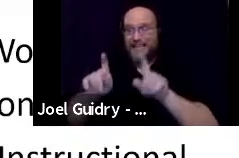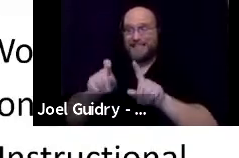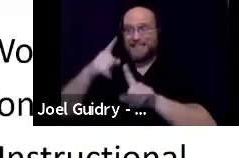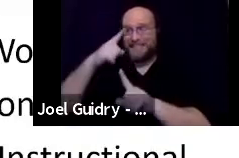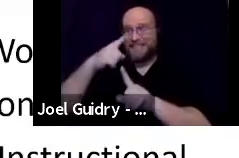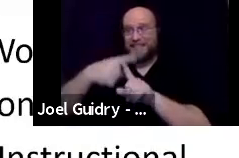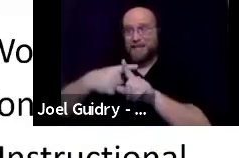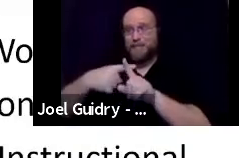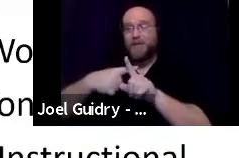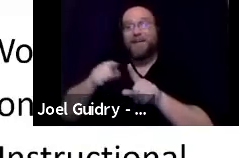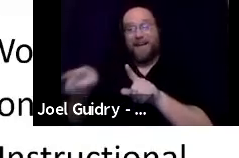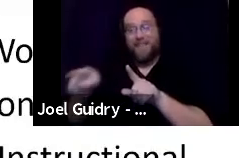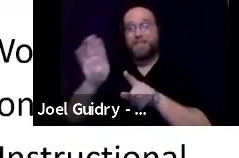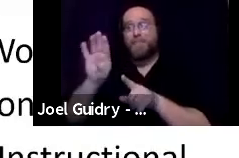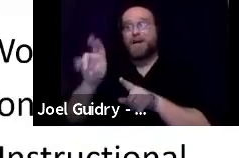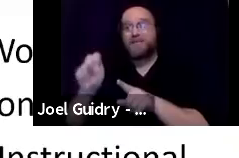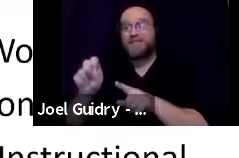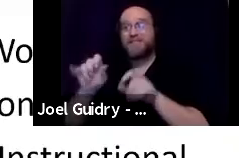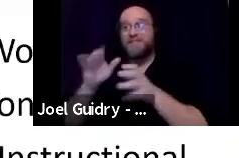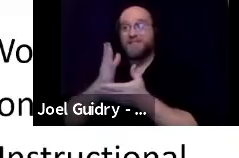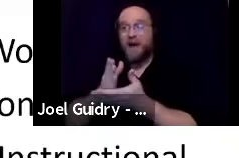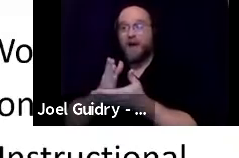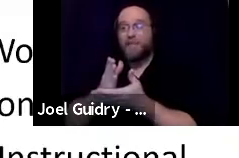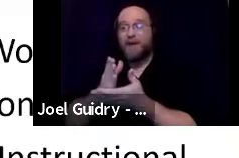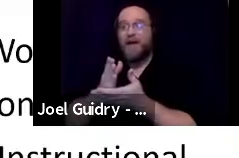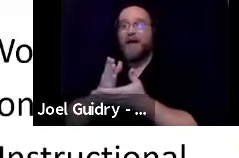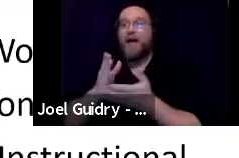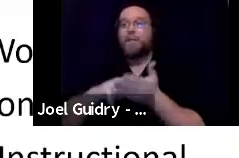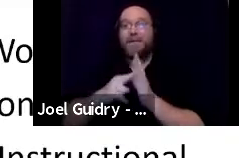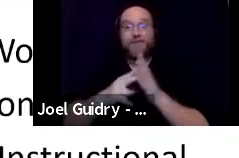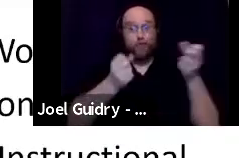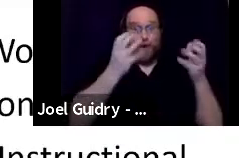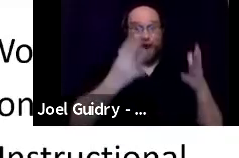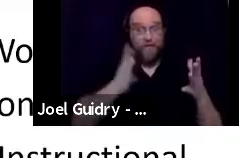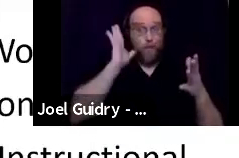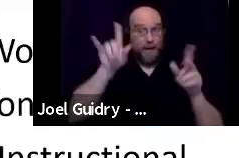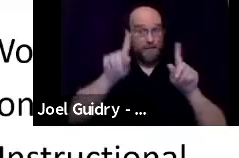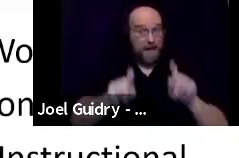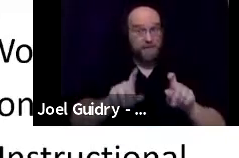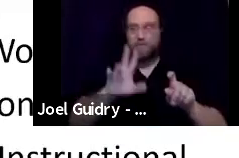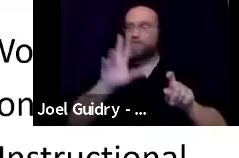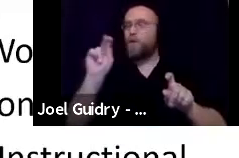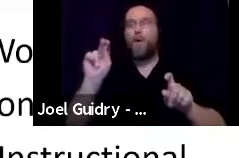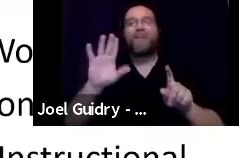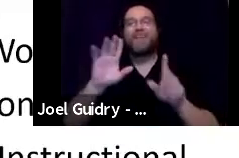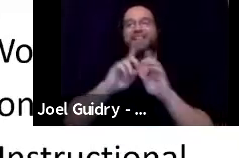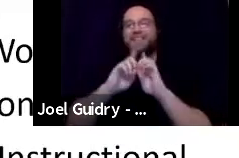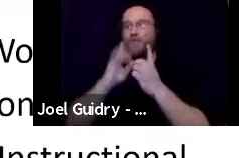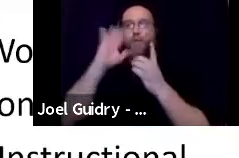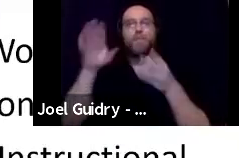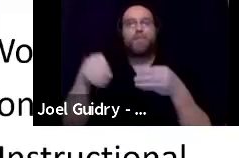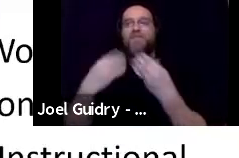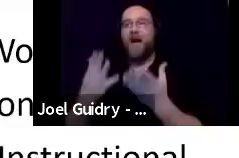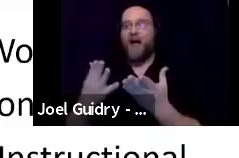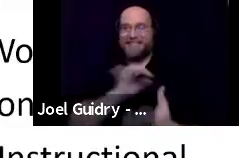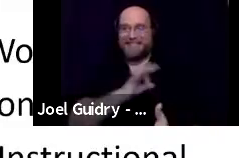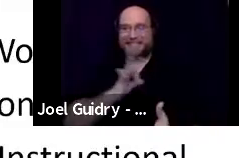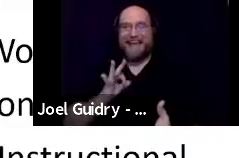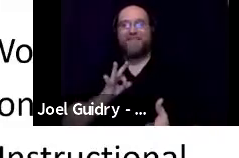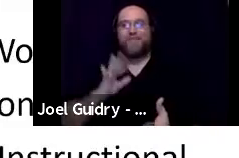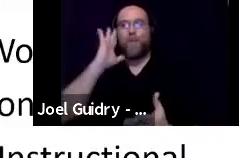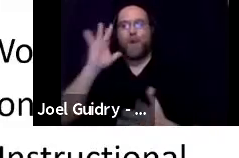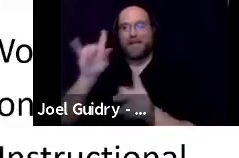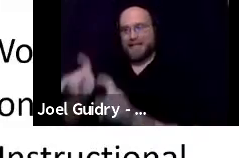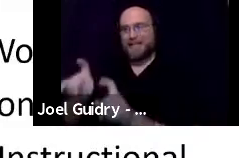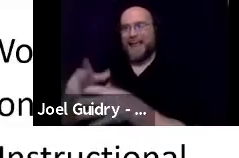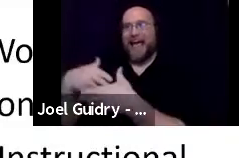bus, and the district will have to provide staff who can do that outside of the bus. In our